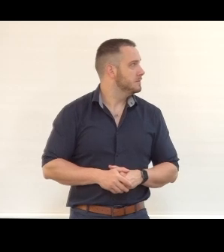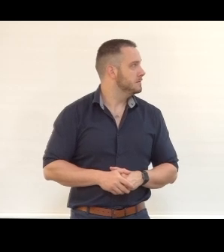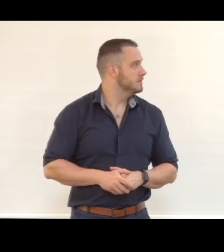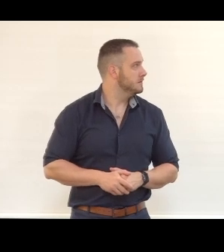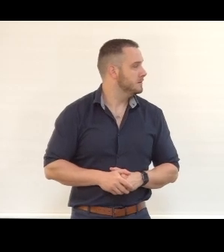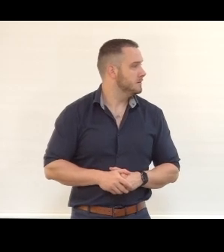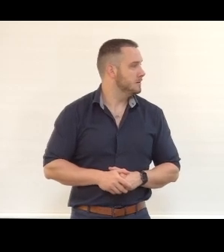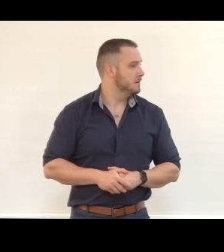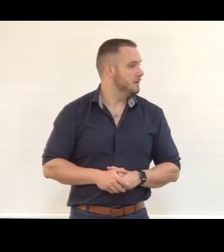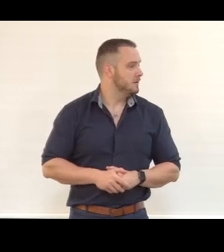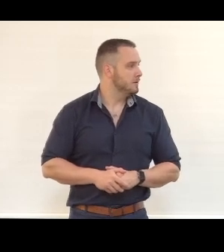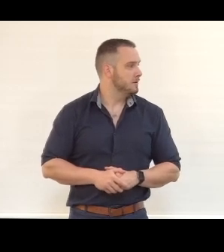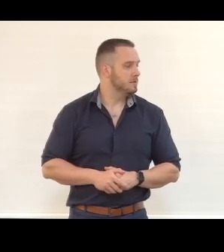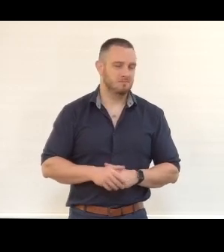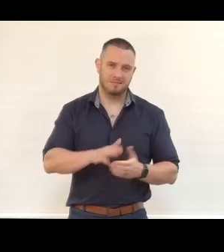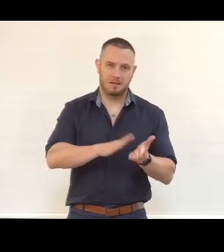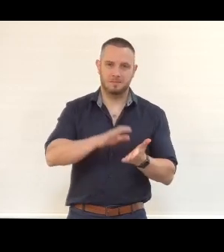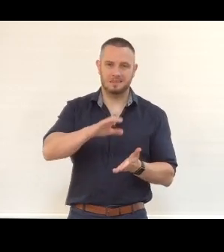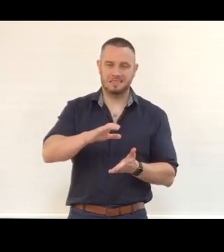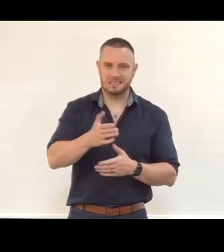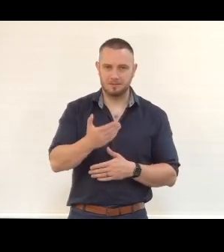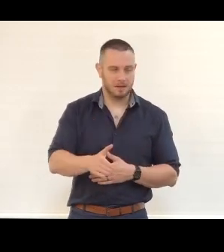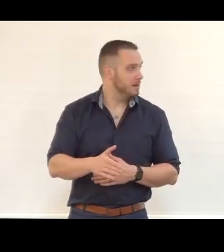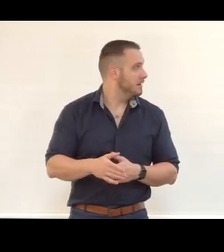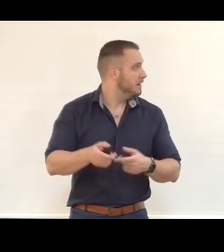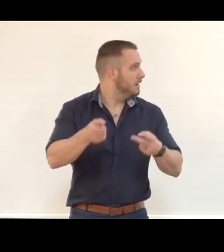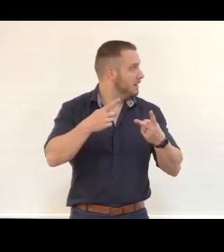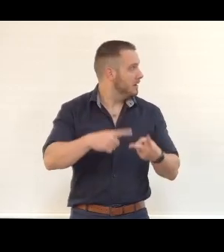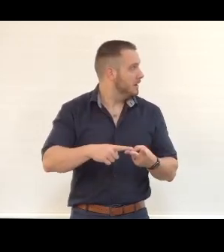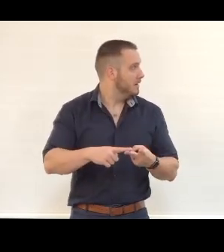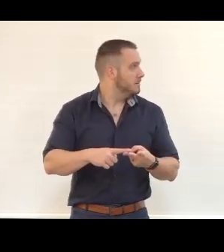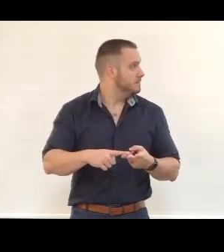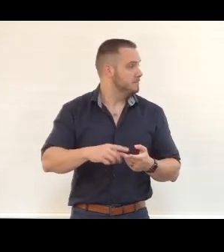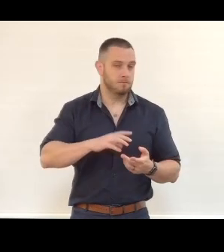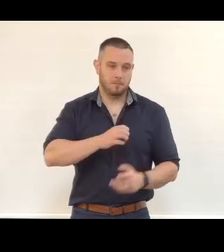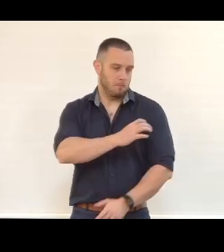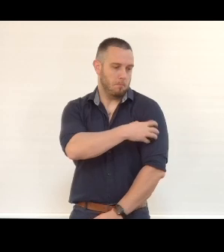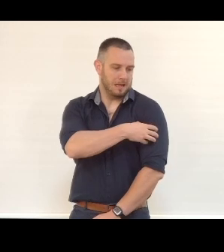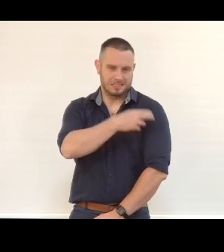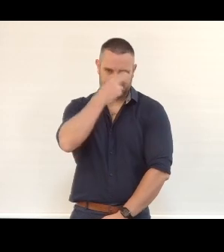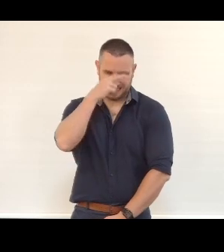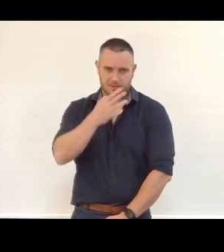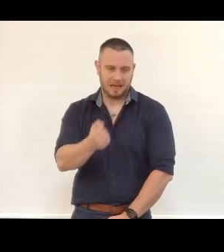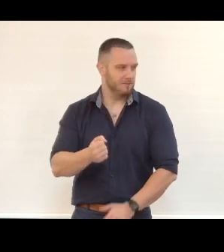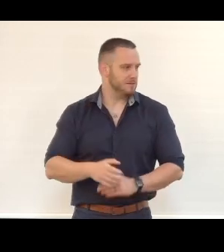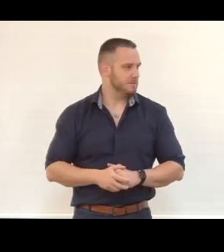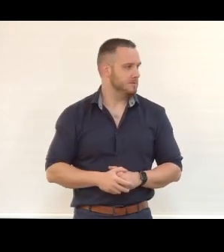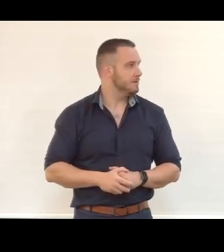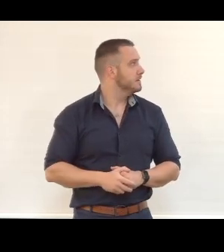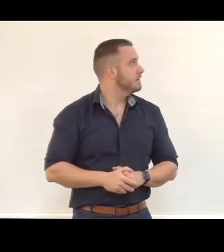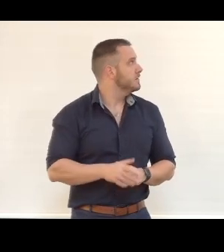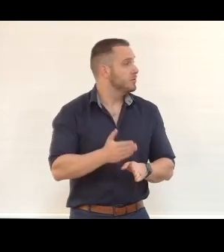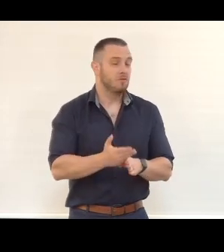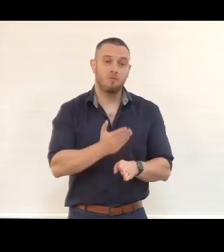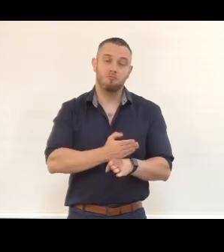background-wise. And then there was mission control and mission patches and mission names, and I will elaborate on some of them. So for